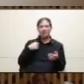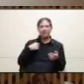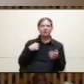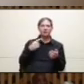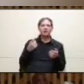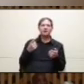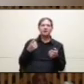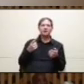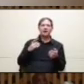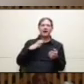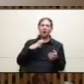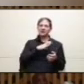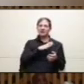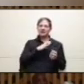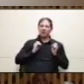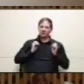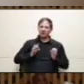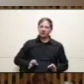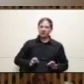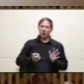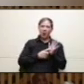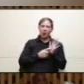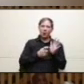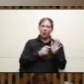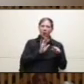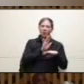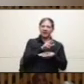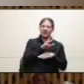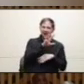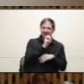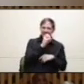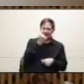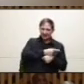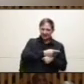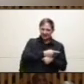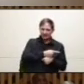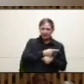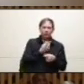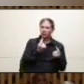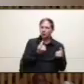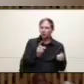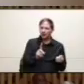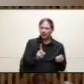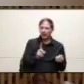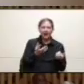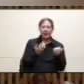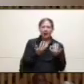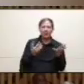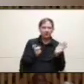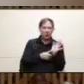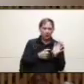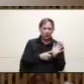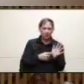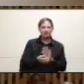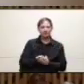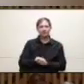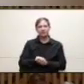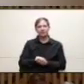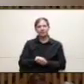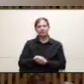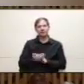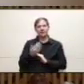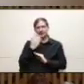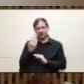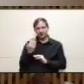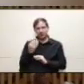owing the municipality more than 90 days as prescribed in the Structures Act, and what are you doing about that, and how much do they owe? Thank you. Thank you, Honourable